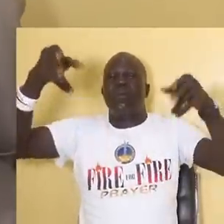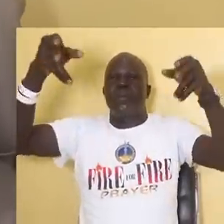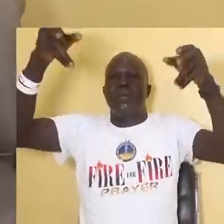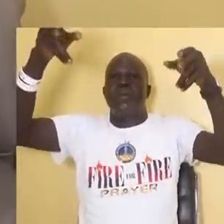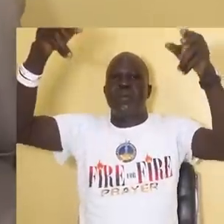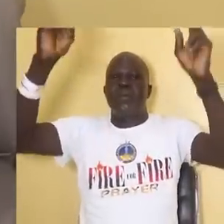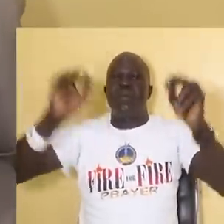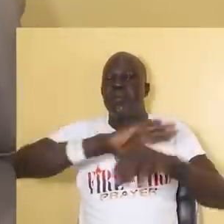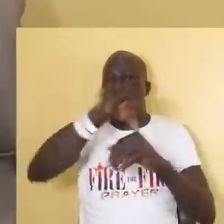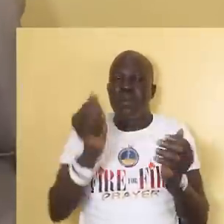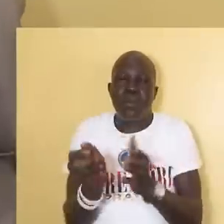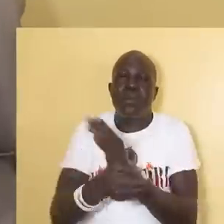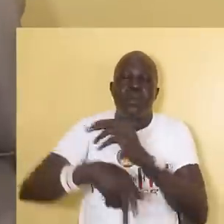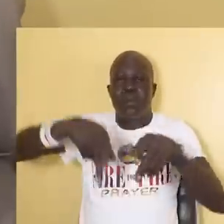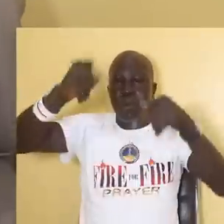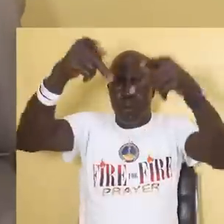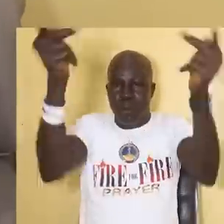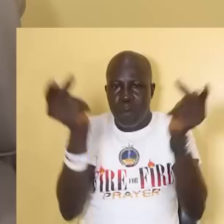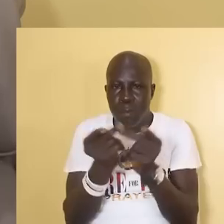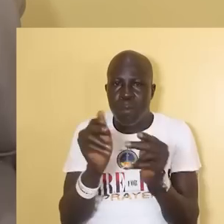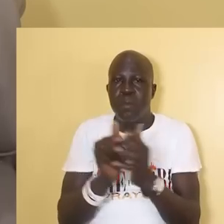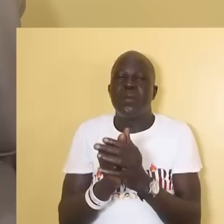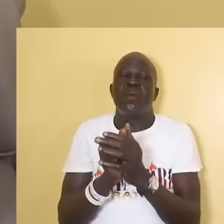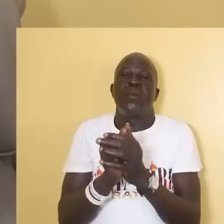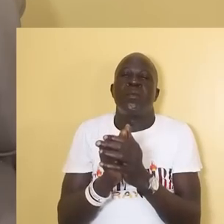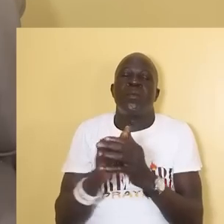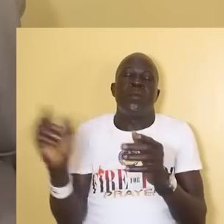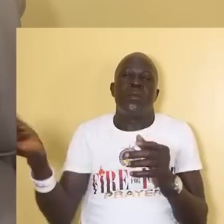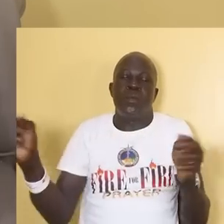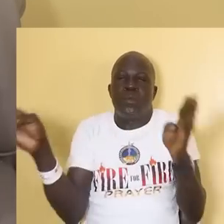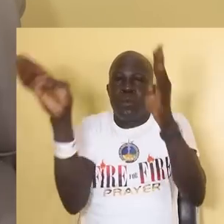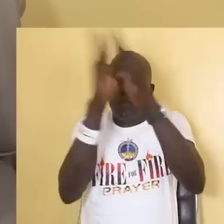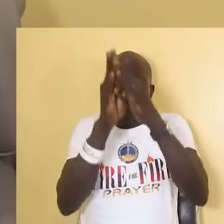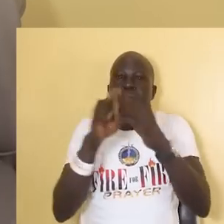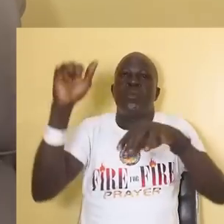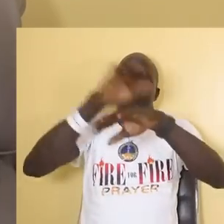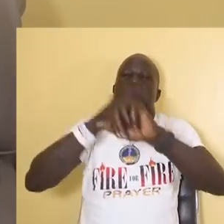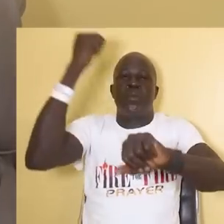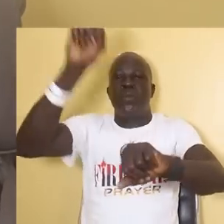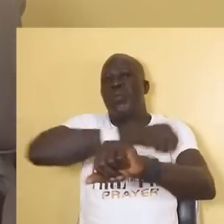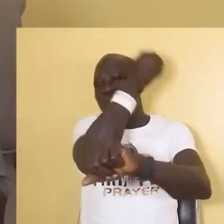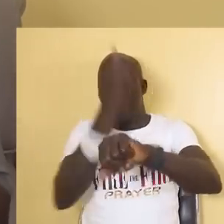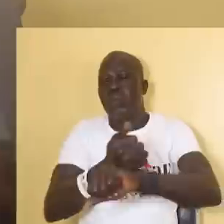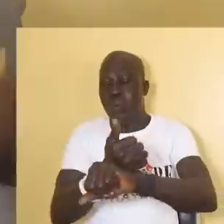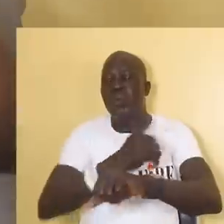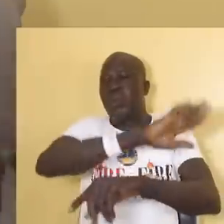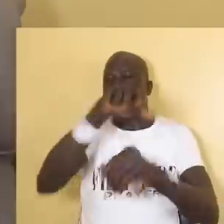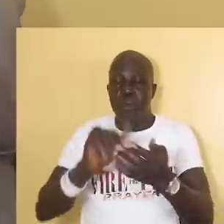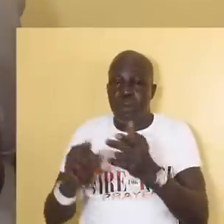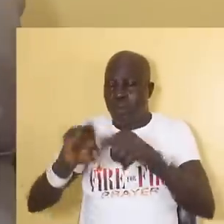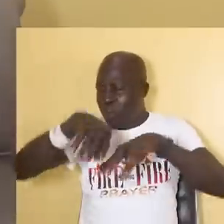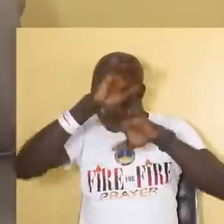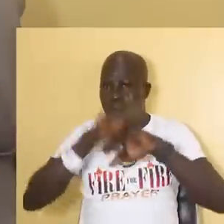We always meet the day in the higher place. Ganga pay la mamba. We meet mounts in the higher place. And I cannot